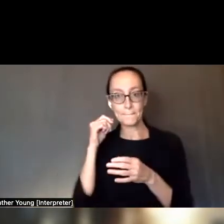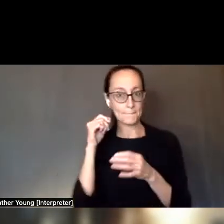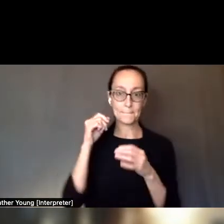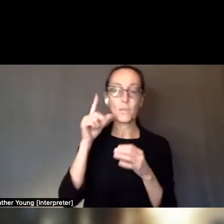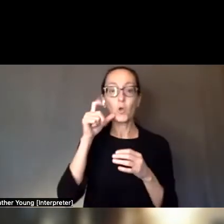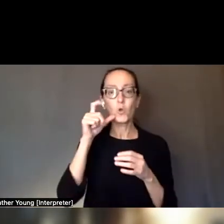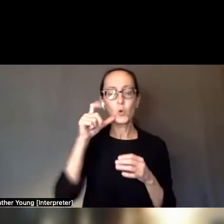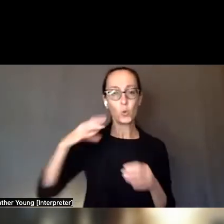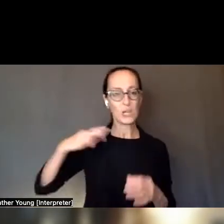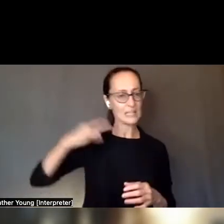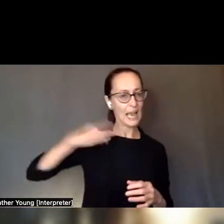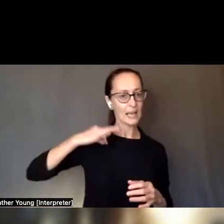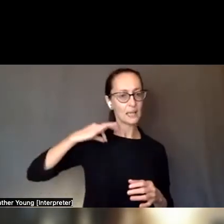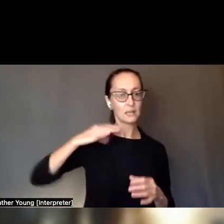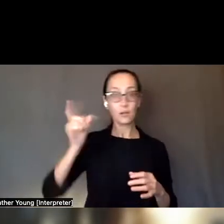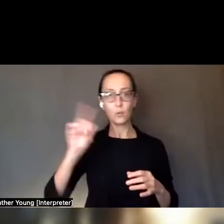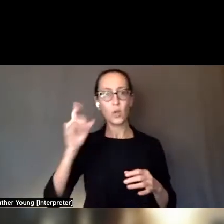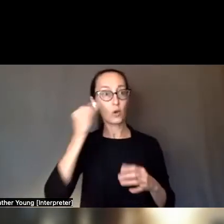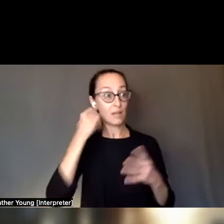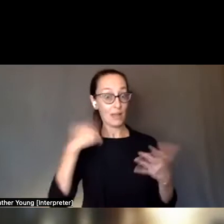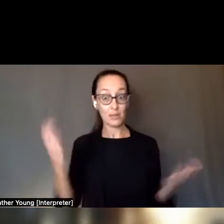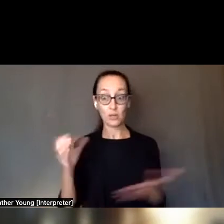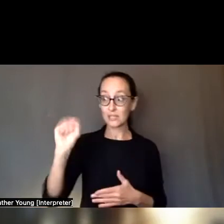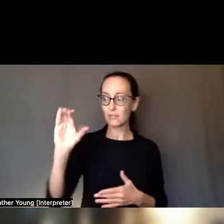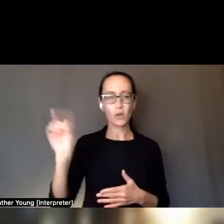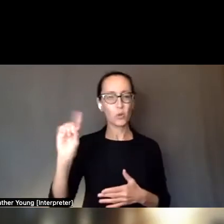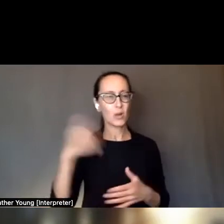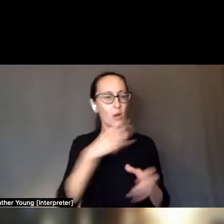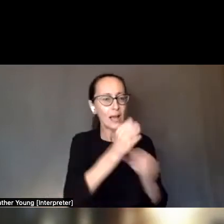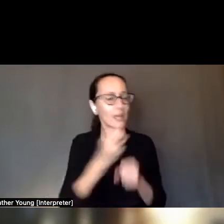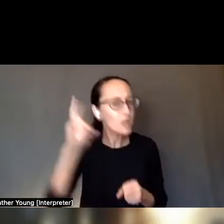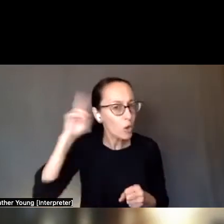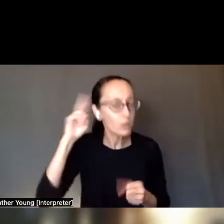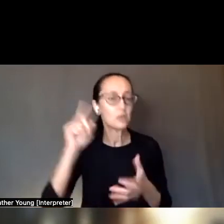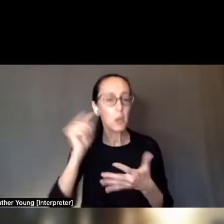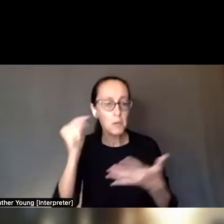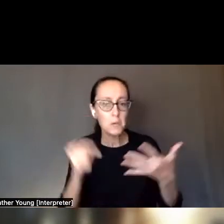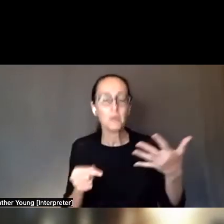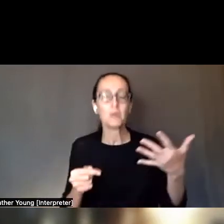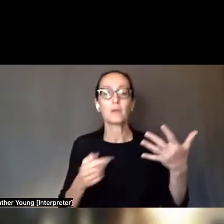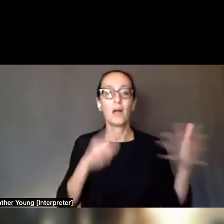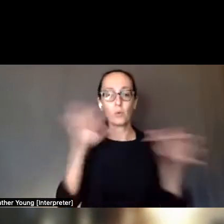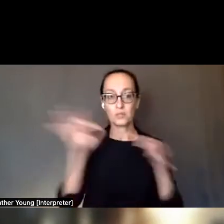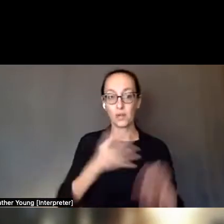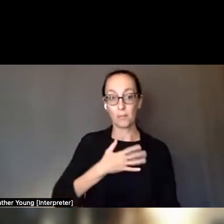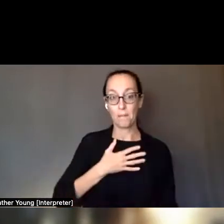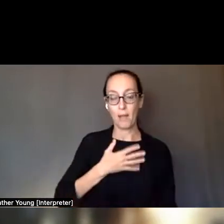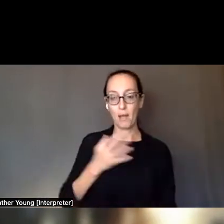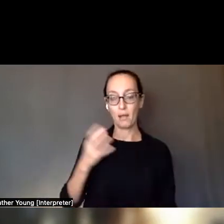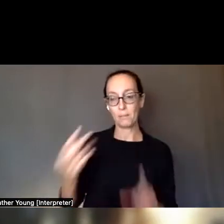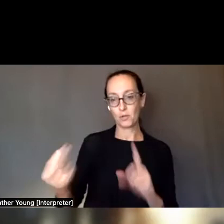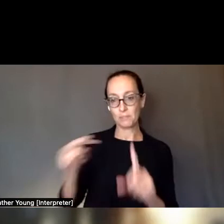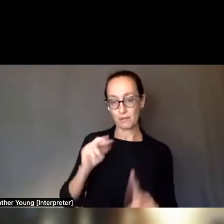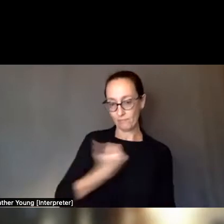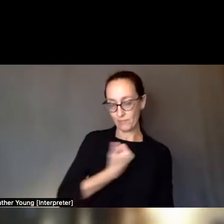cochlear implant in South Carolina? And I thought I'd share just a little bit from my own perspective as a